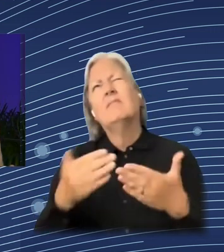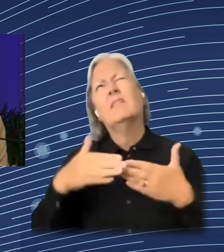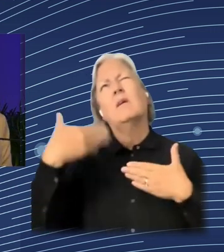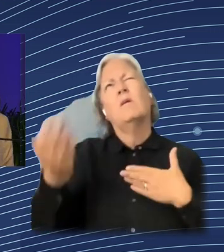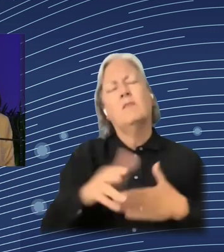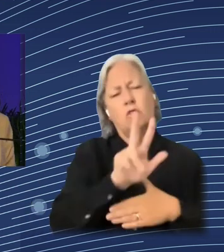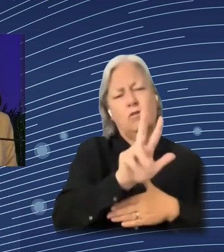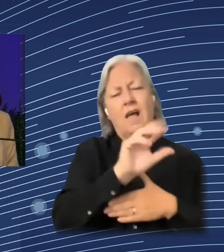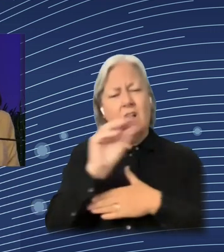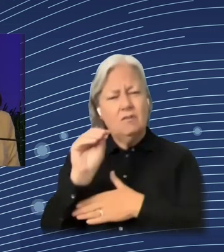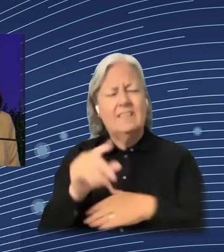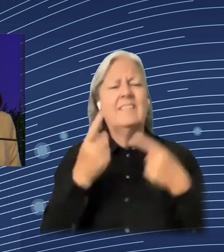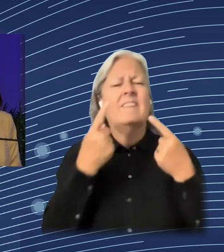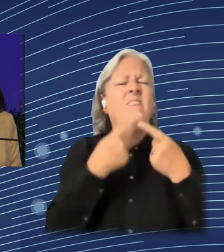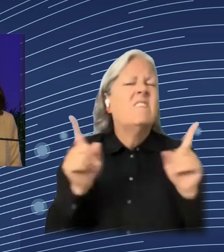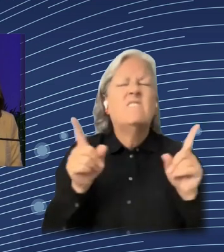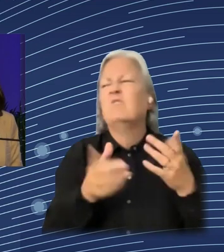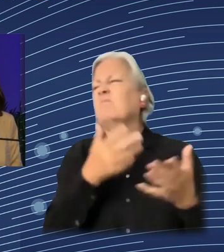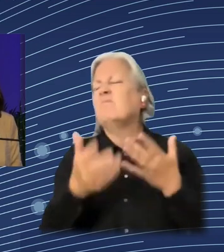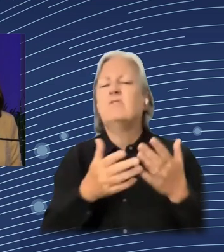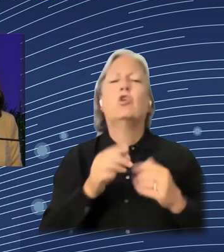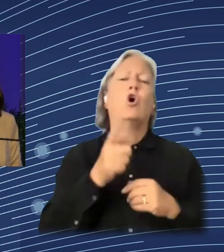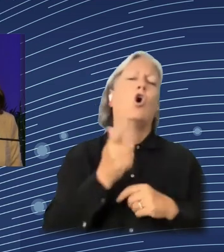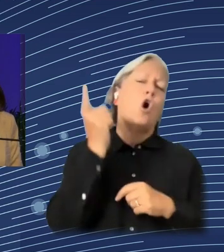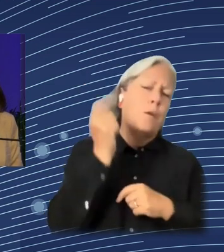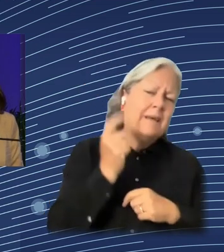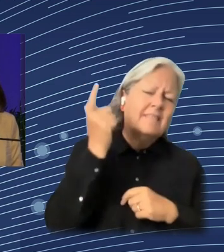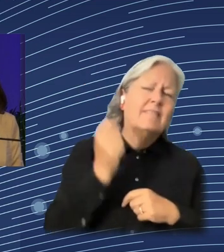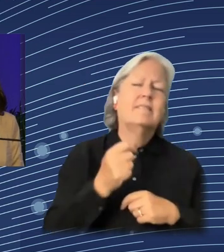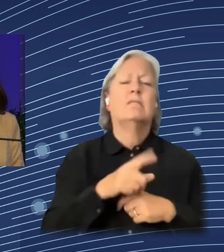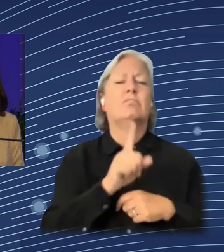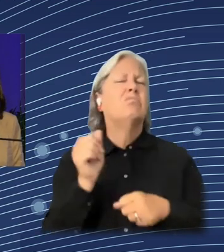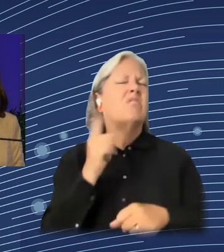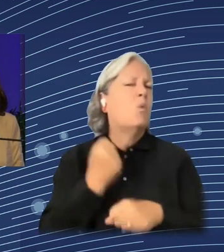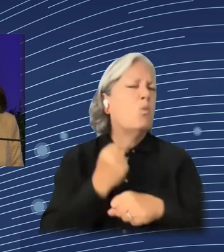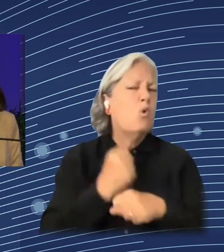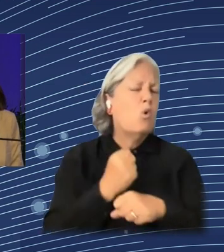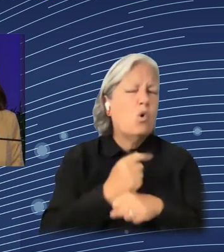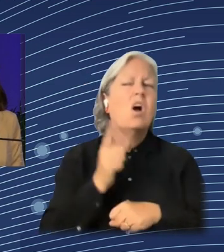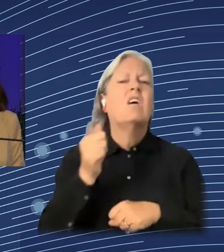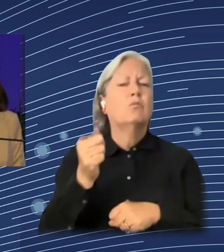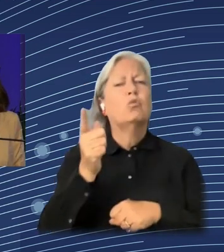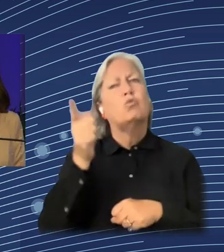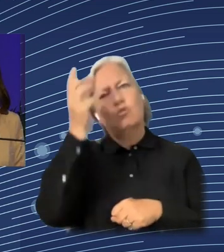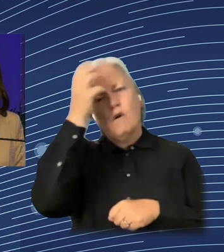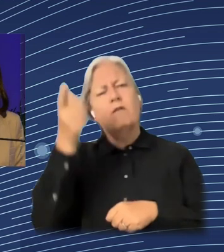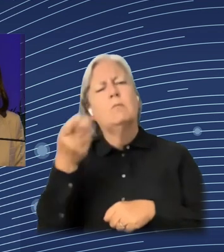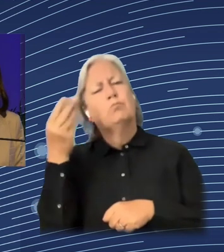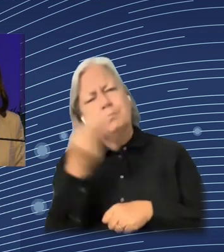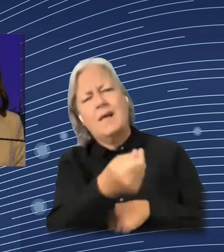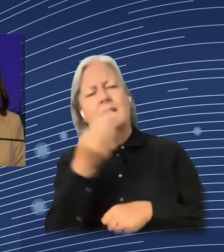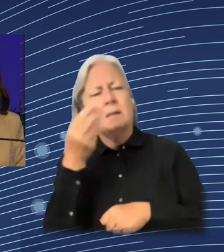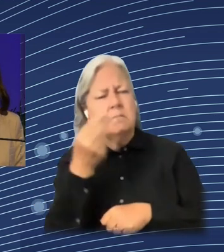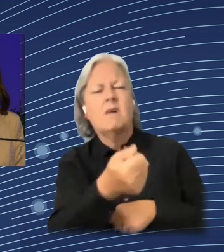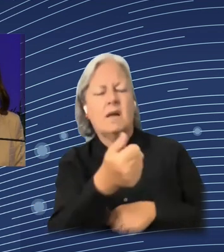different kind of benefits, like pensions, unemployment benefits, family benefits, and so on, for a total amount